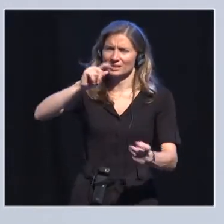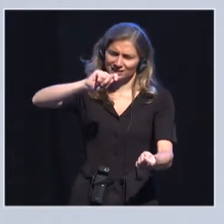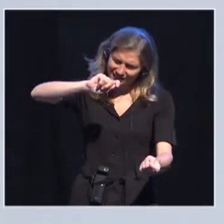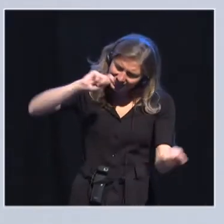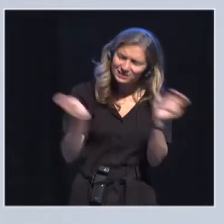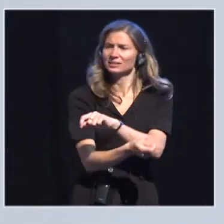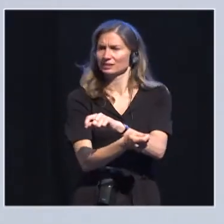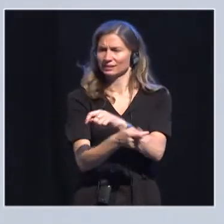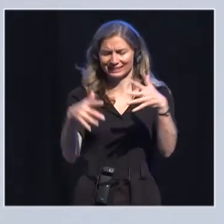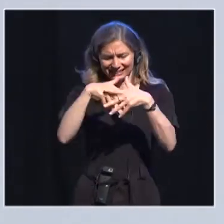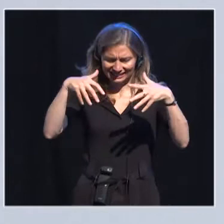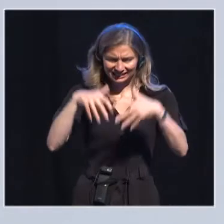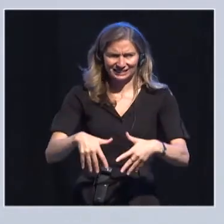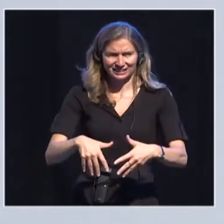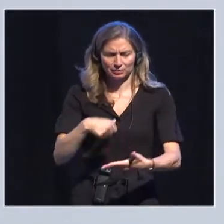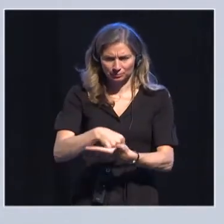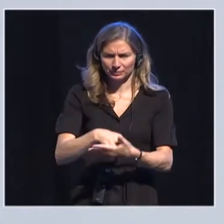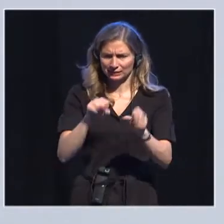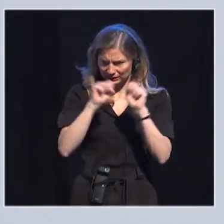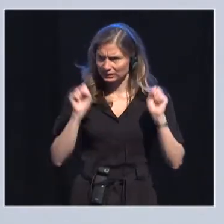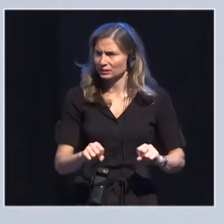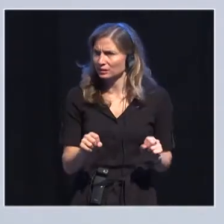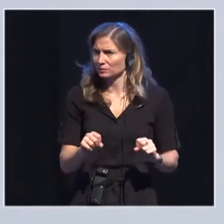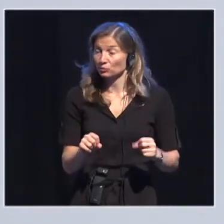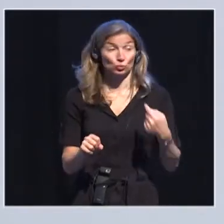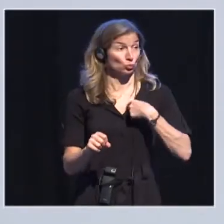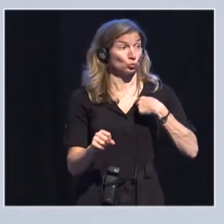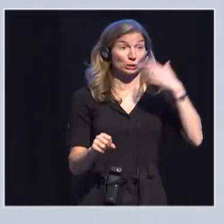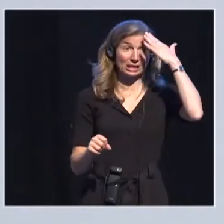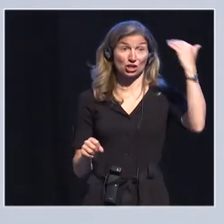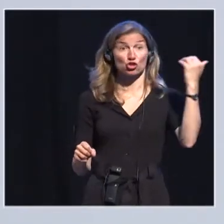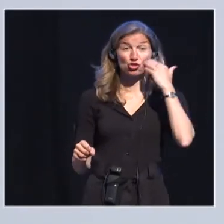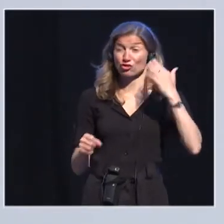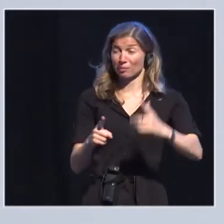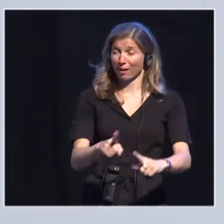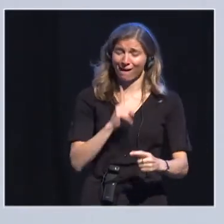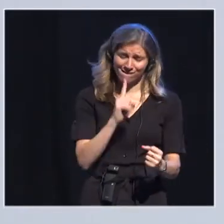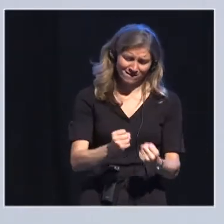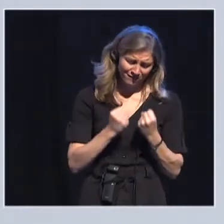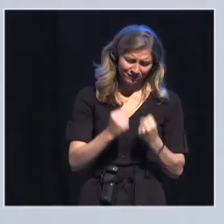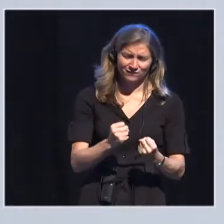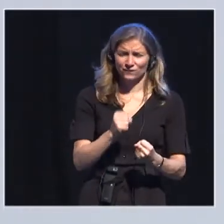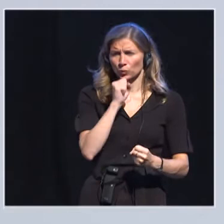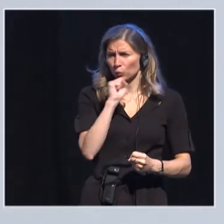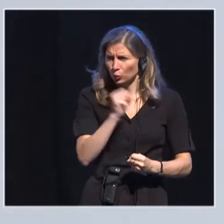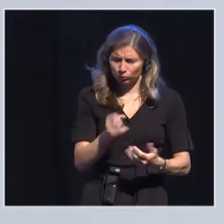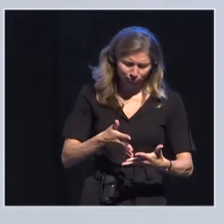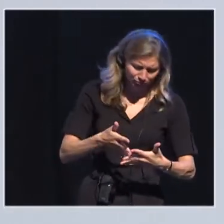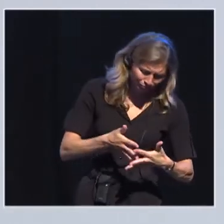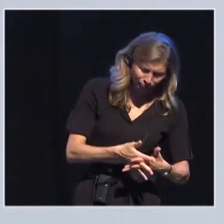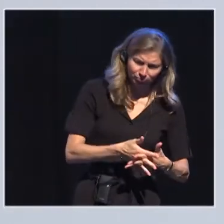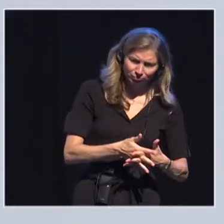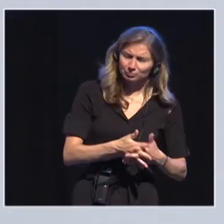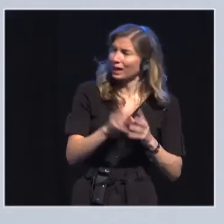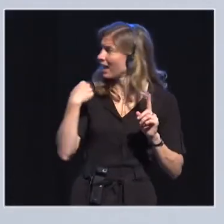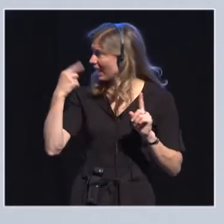It's a major and fundamental change, and please, Vice President, correct me if I'm wrong. Is this what you did in your country or not?